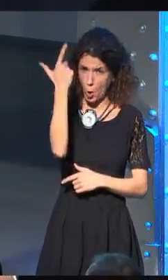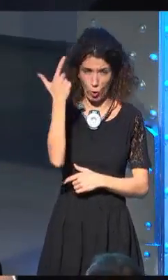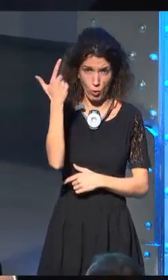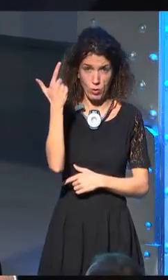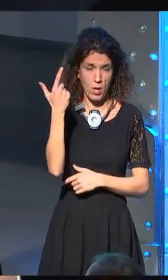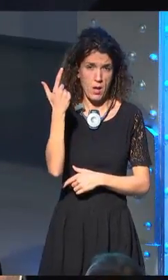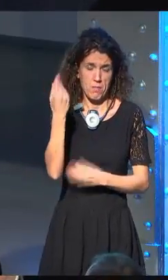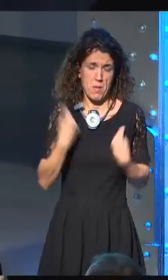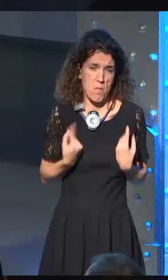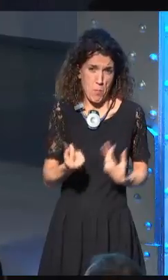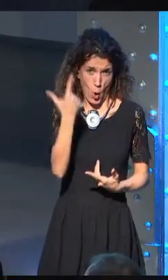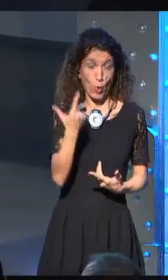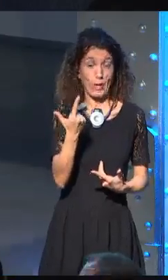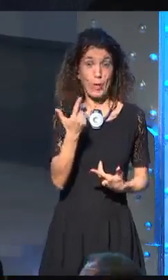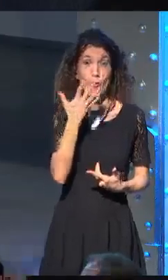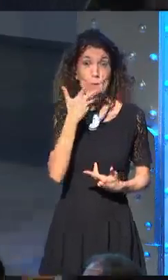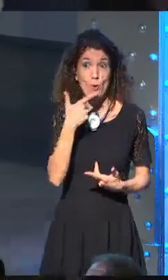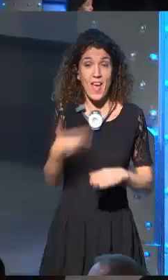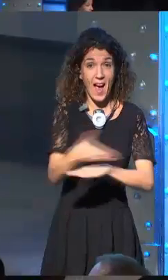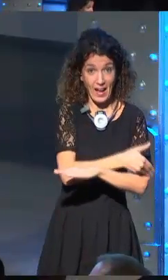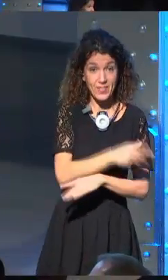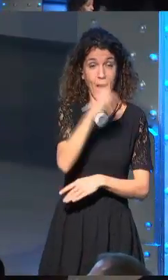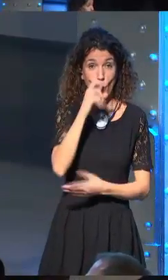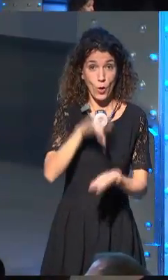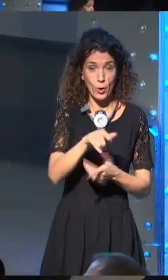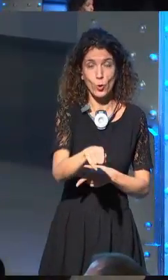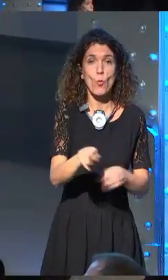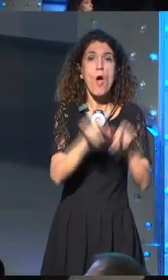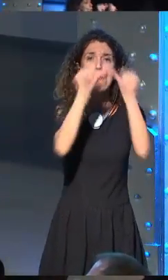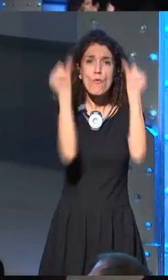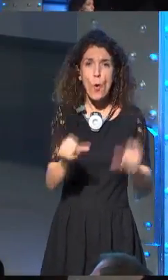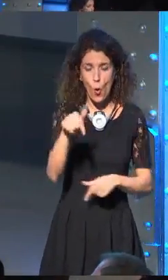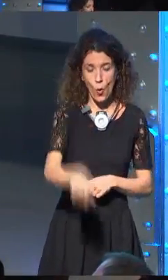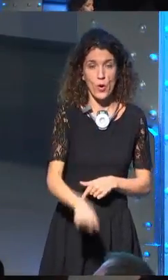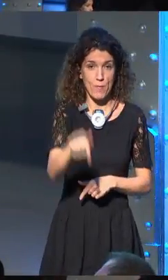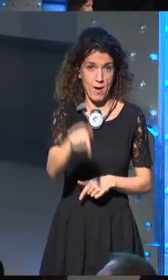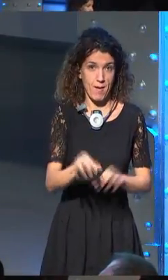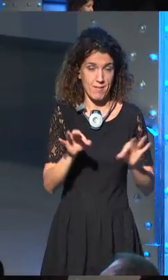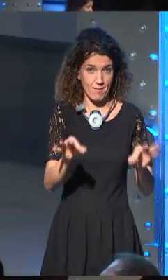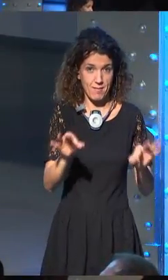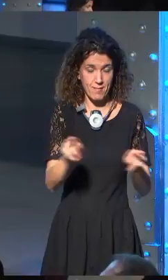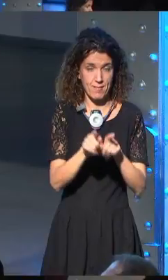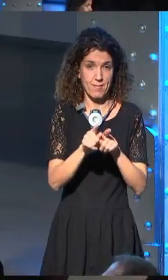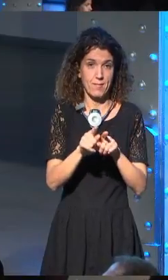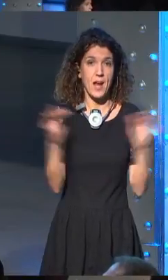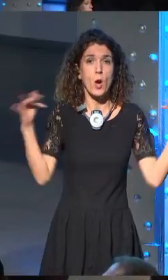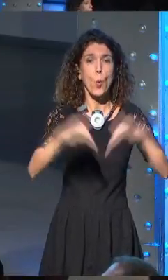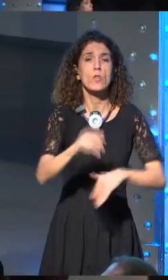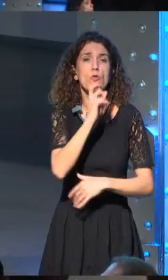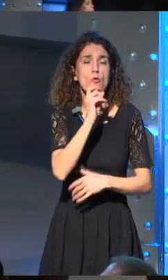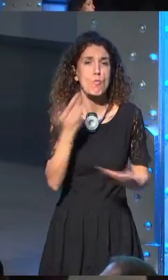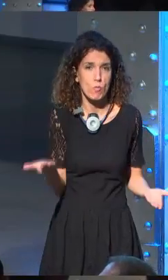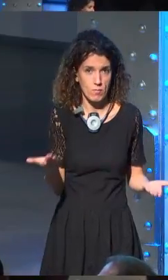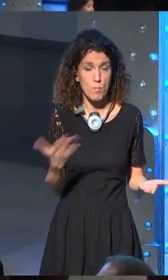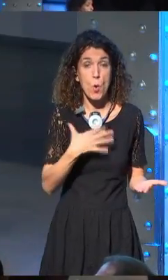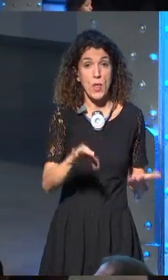that have lived beyond our planet. Very few have done it. We're going to meet him right away, but first I will